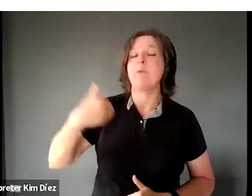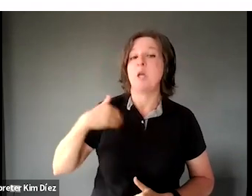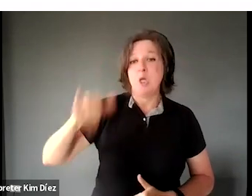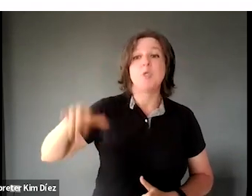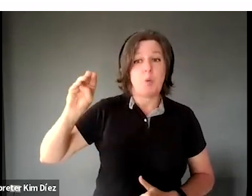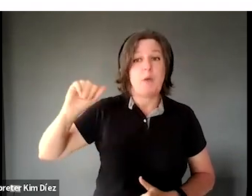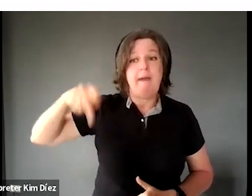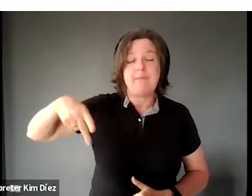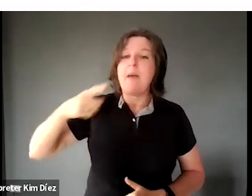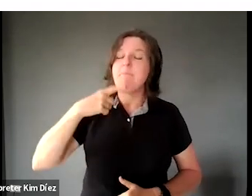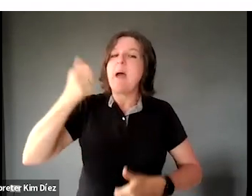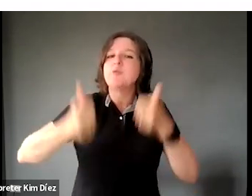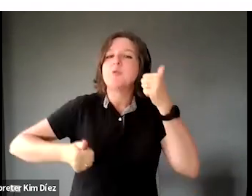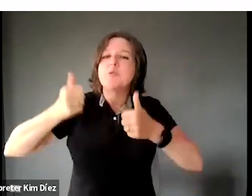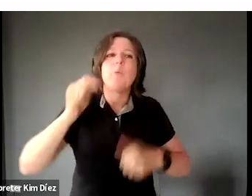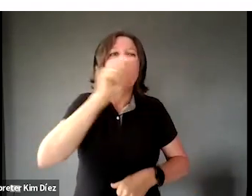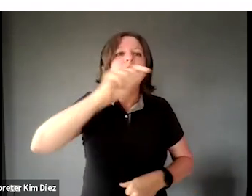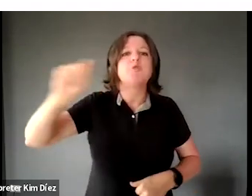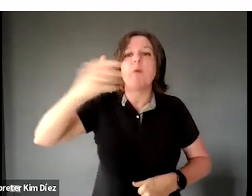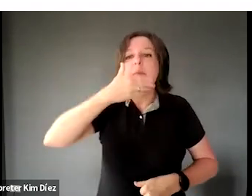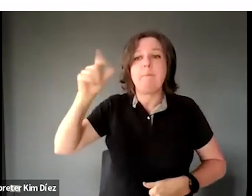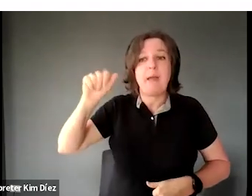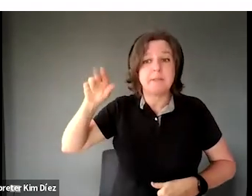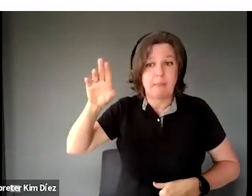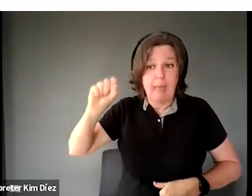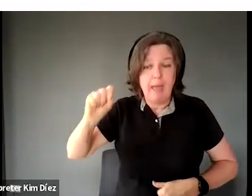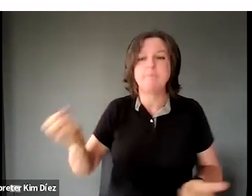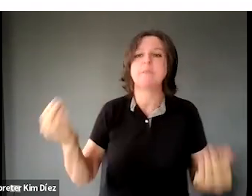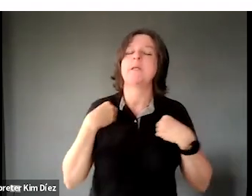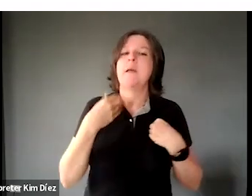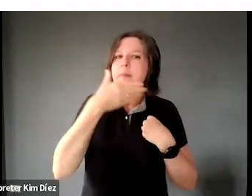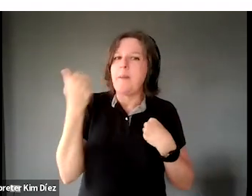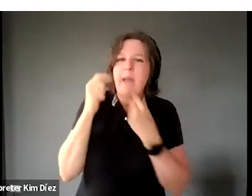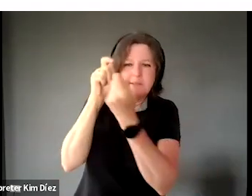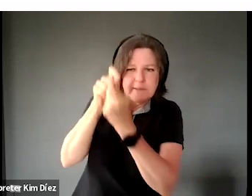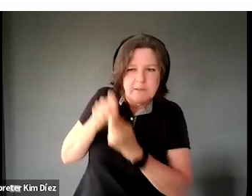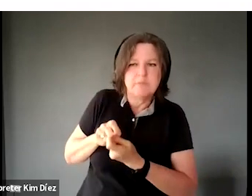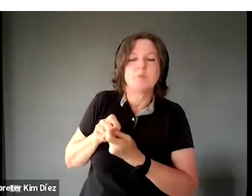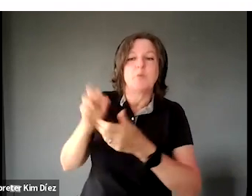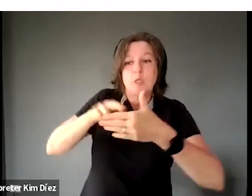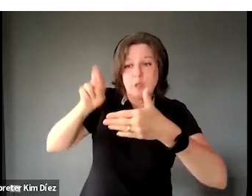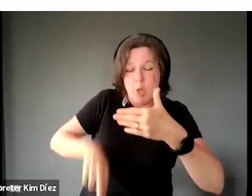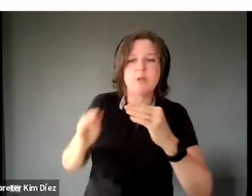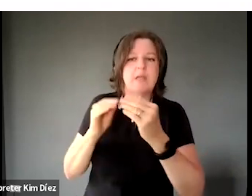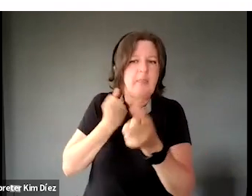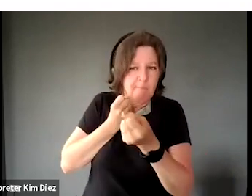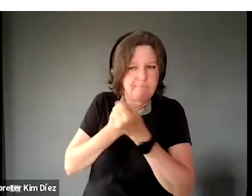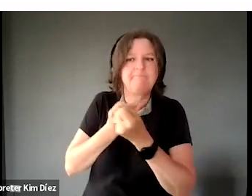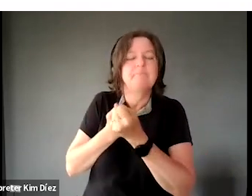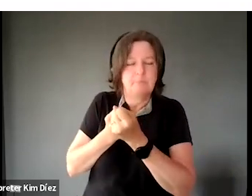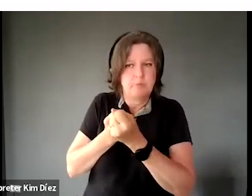to detect cadmium levels? And we had the map to say what were the best labs that had